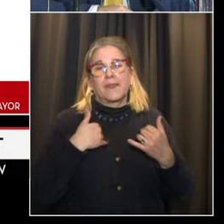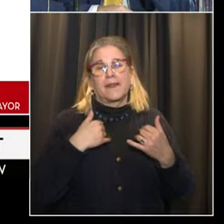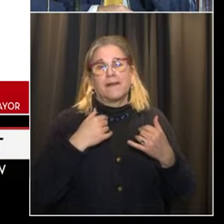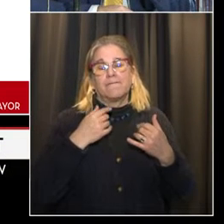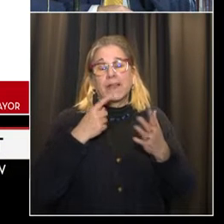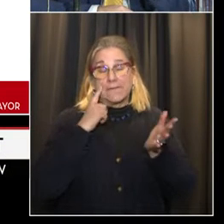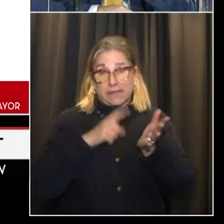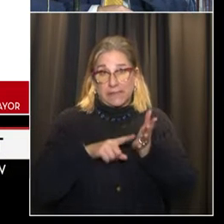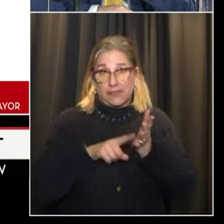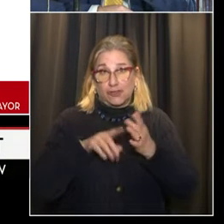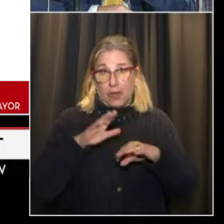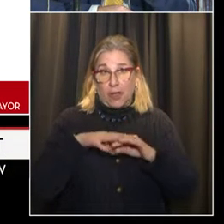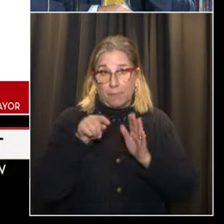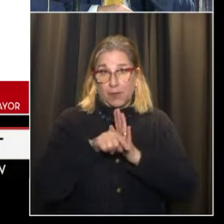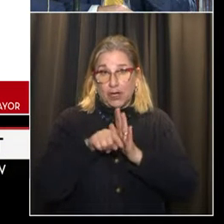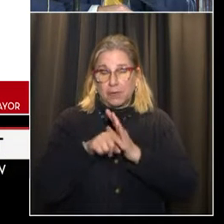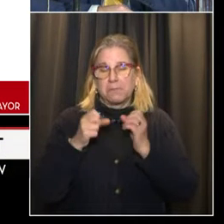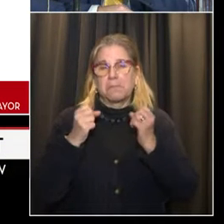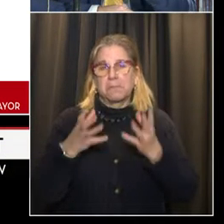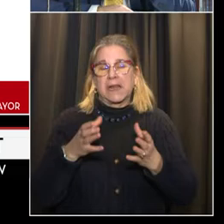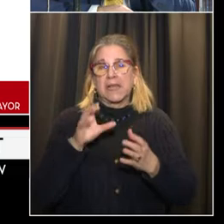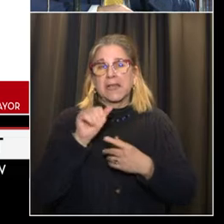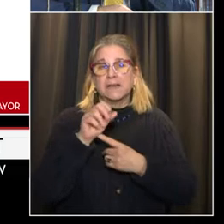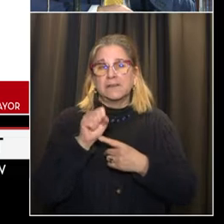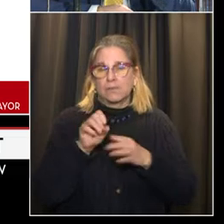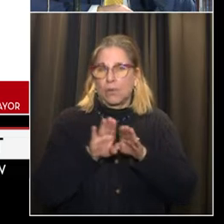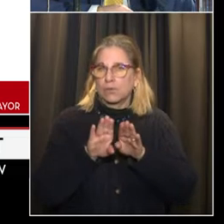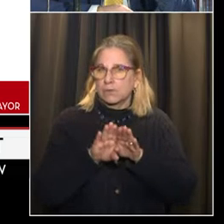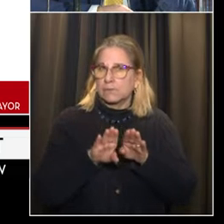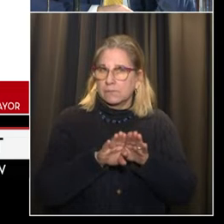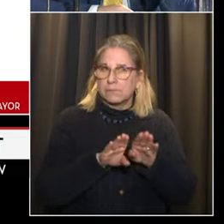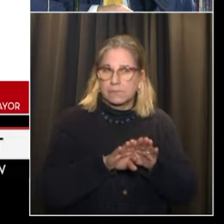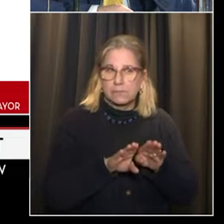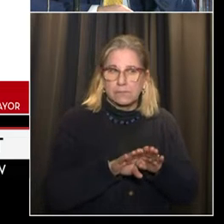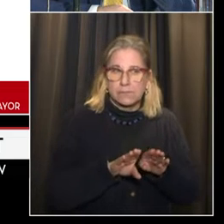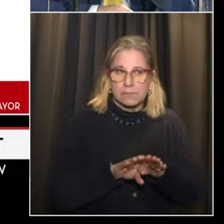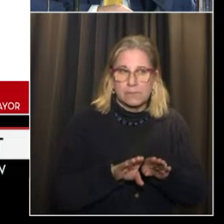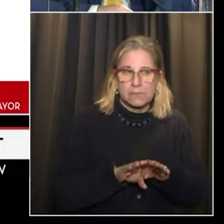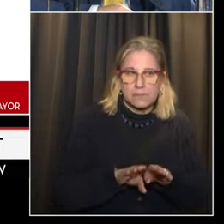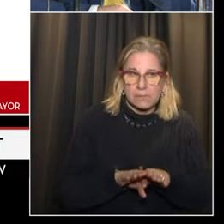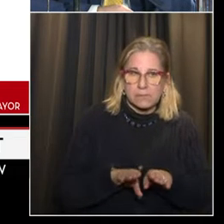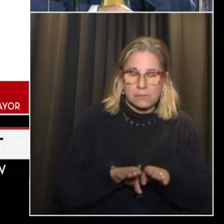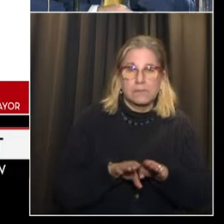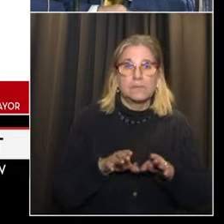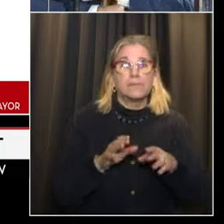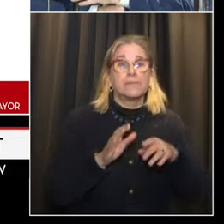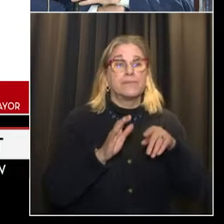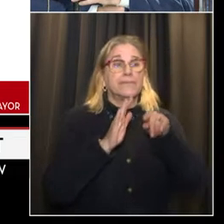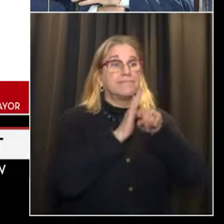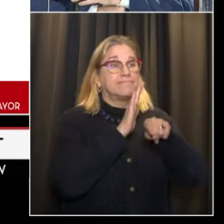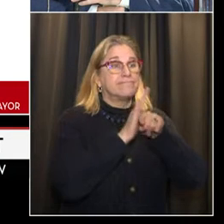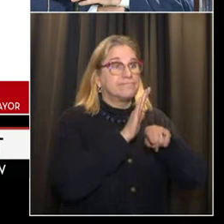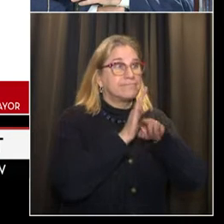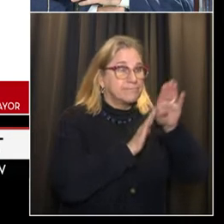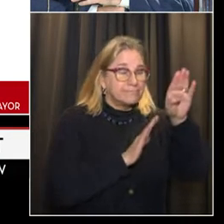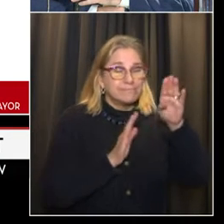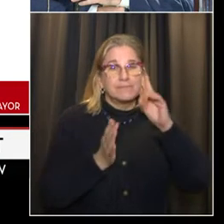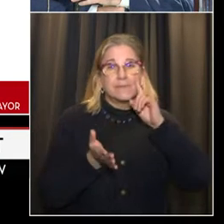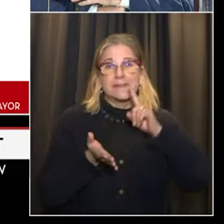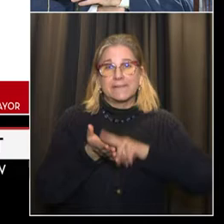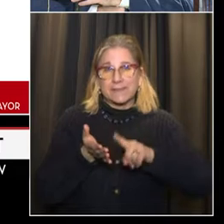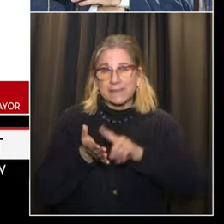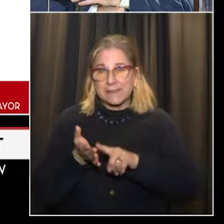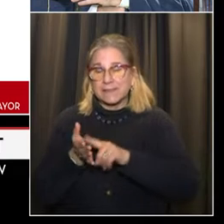spike in homicides, if detectives close the same number each year, your closure rate goes down because the math that's behind that